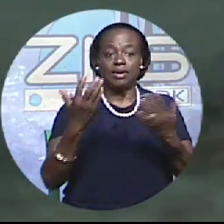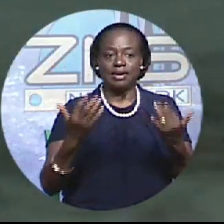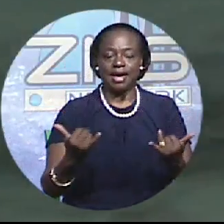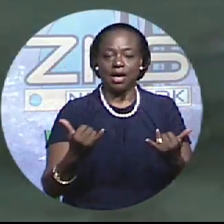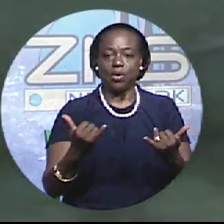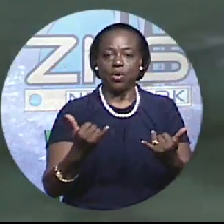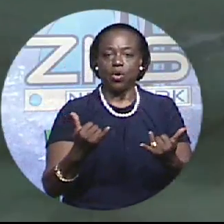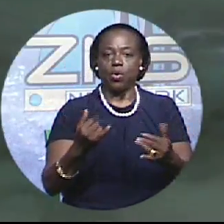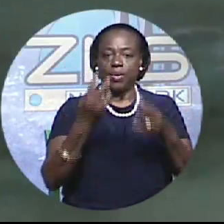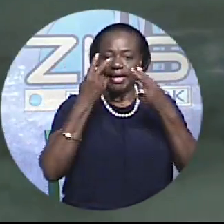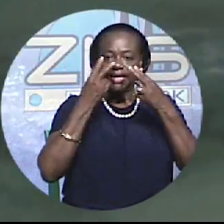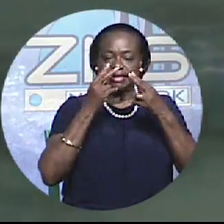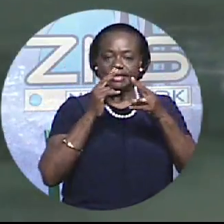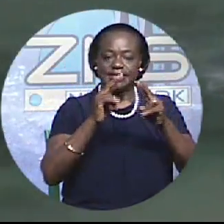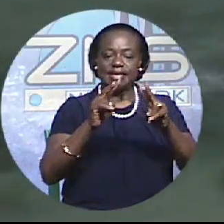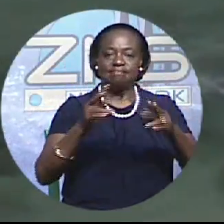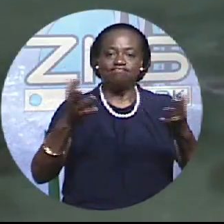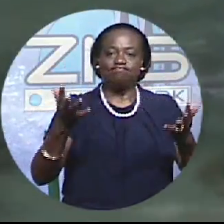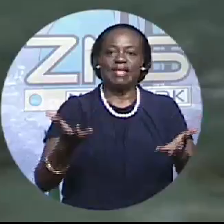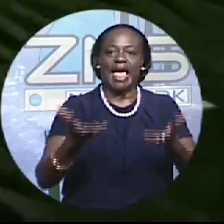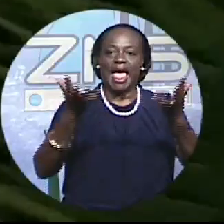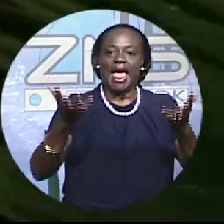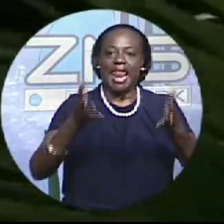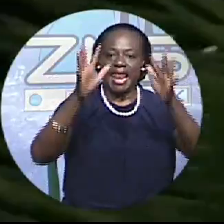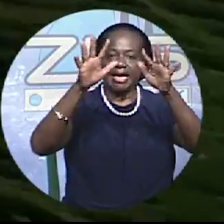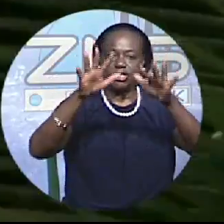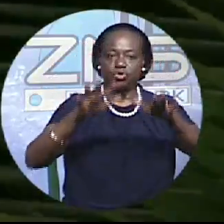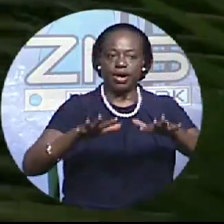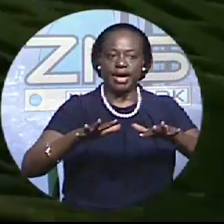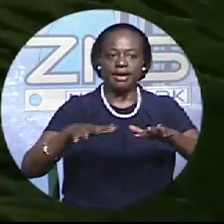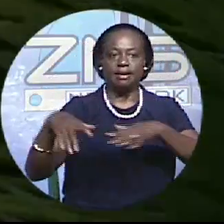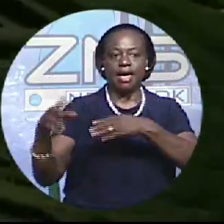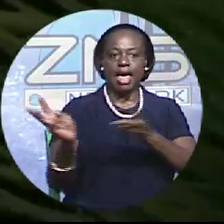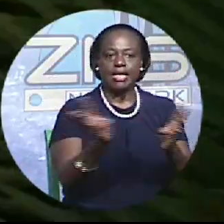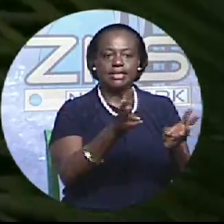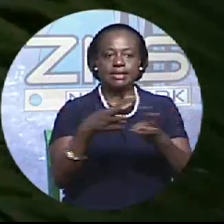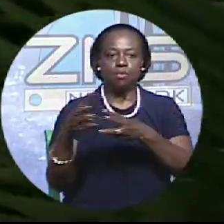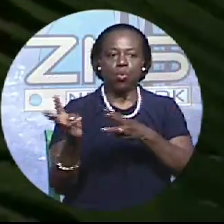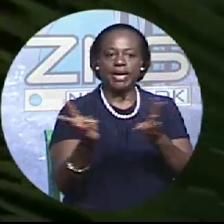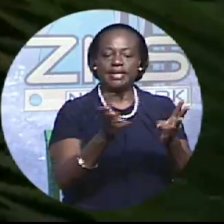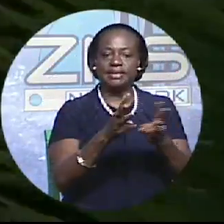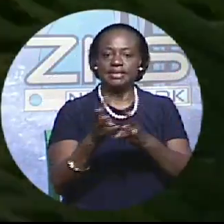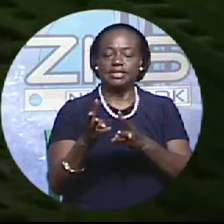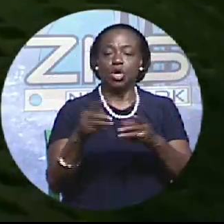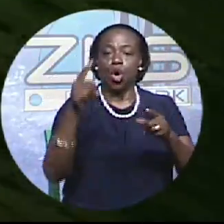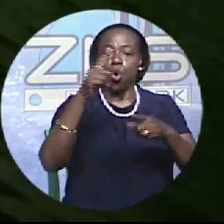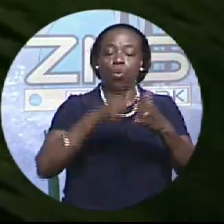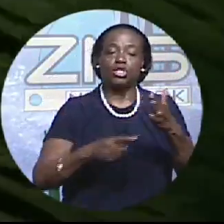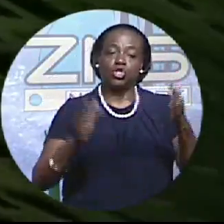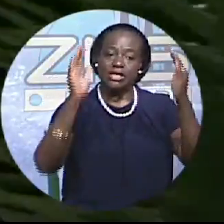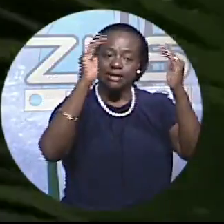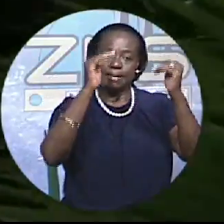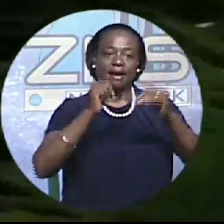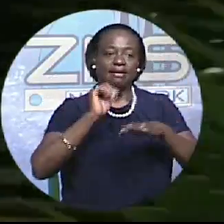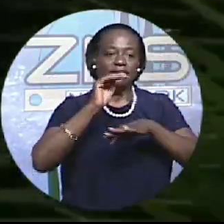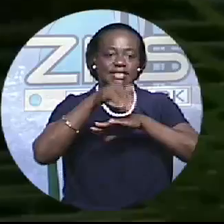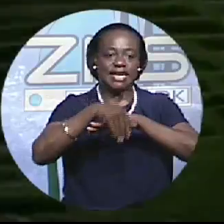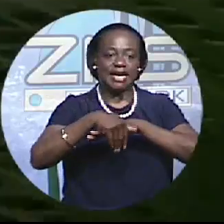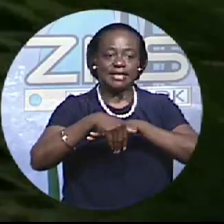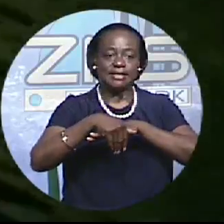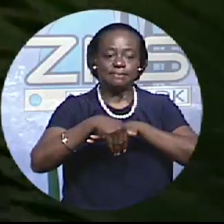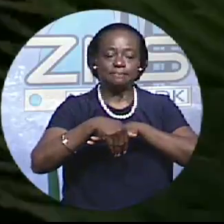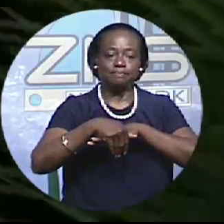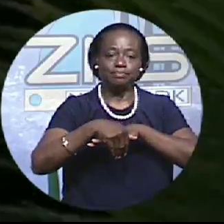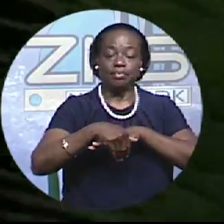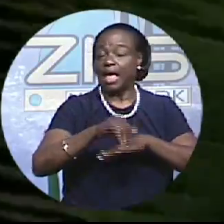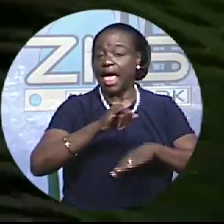see that there's some light rain, some decent winds. What do you expect for later this afternoon and tonight? Well, I didn't get to